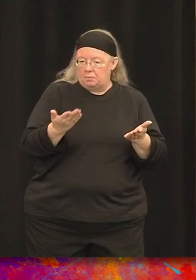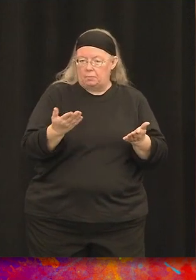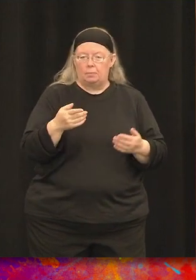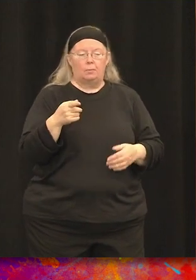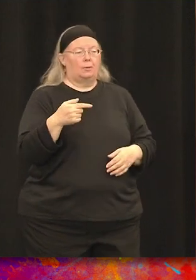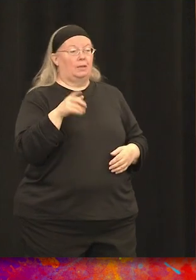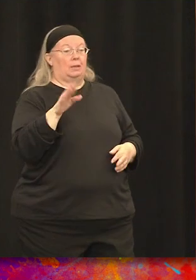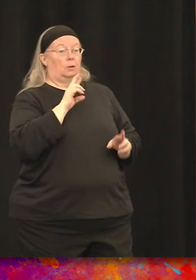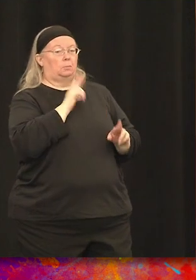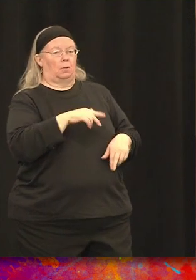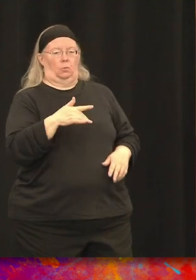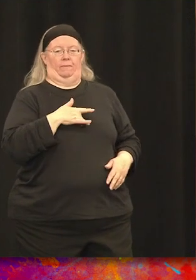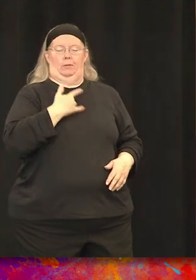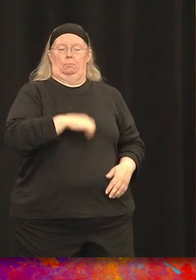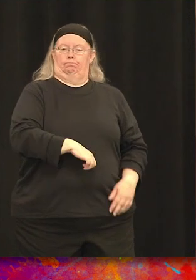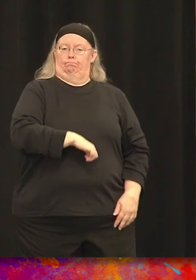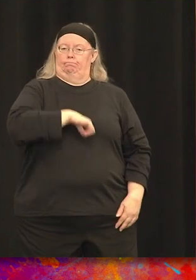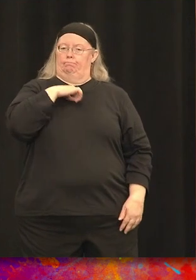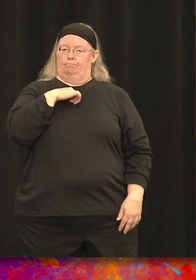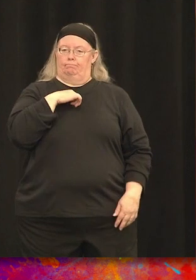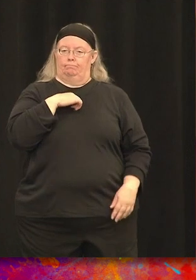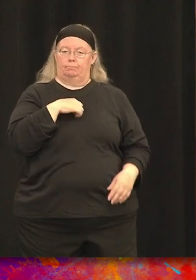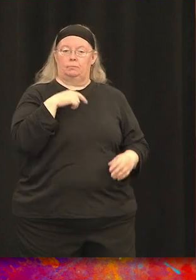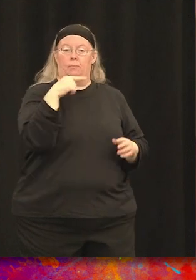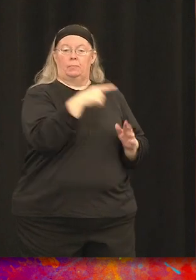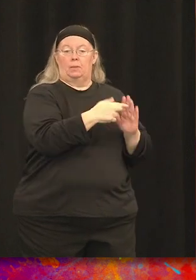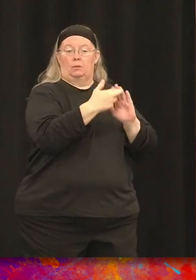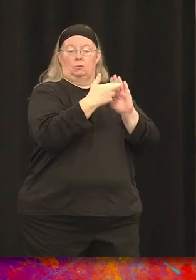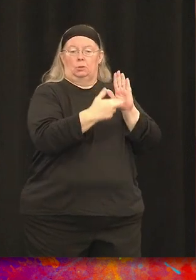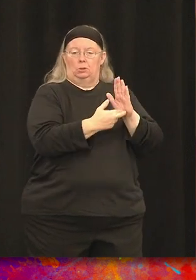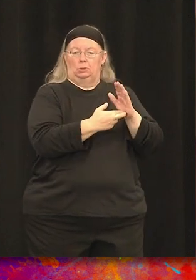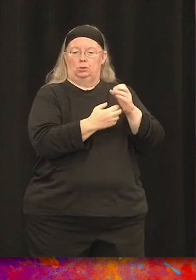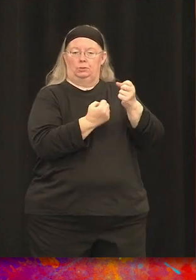generations being able to find treatments, which will mean they will never go blind.